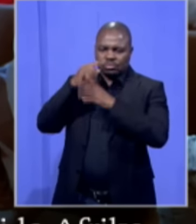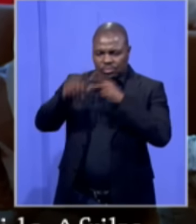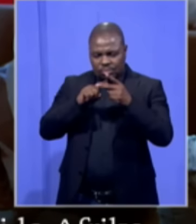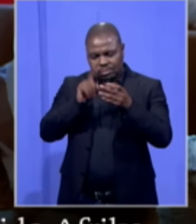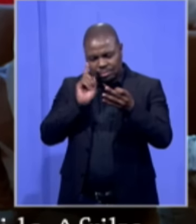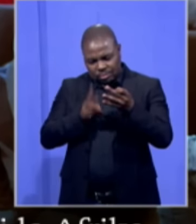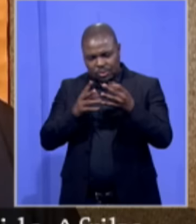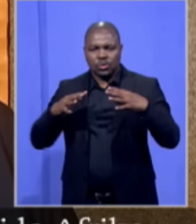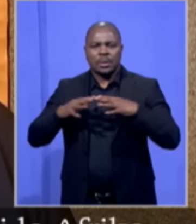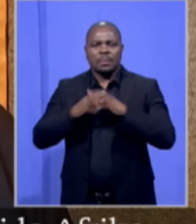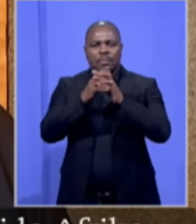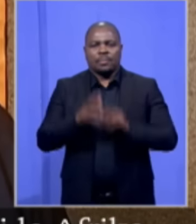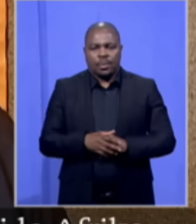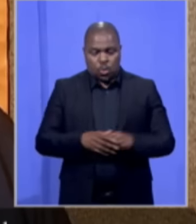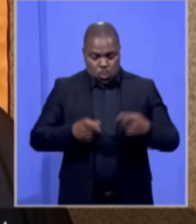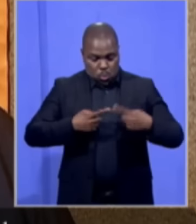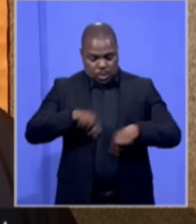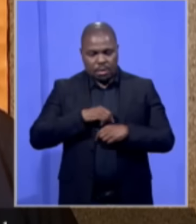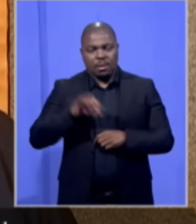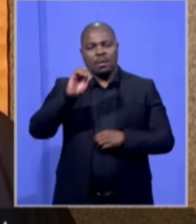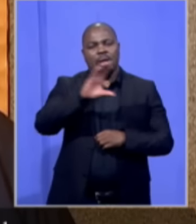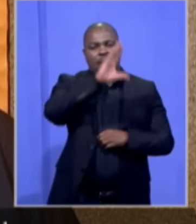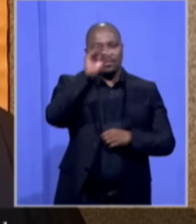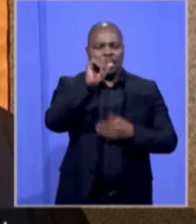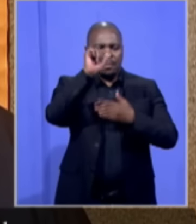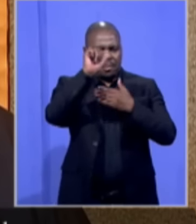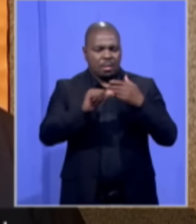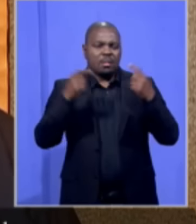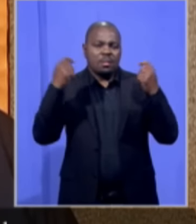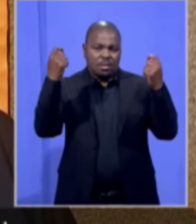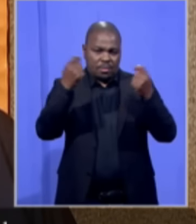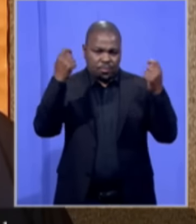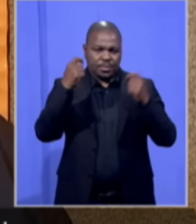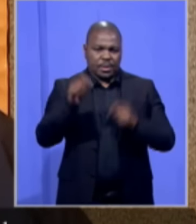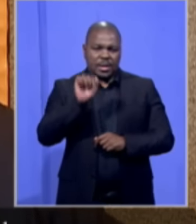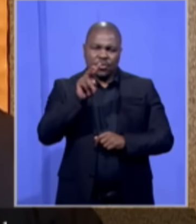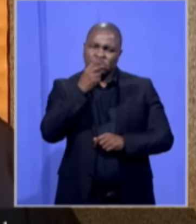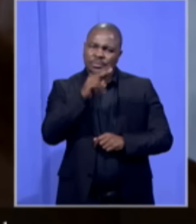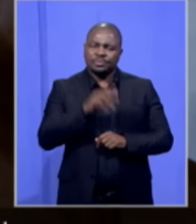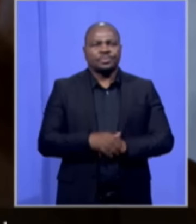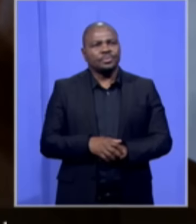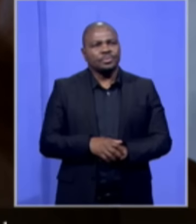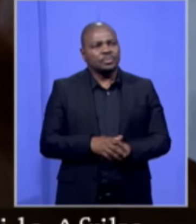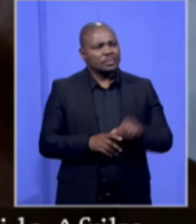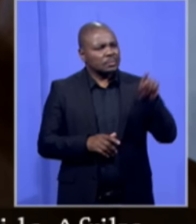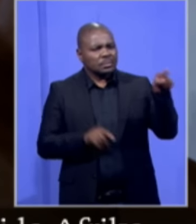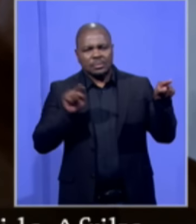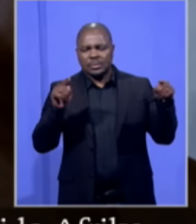We are celebrating Africa Month, and when you look at their works, they intersect with each